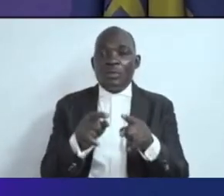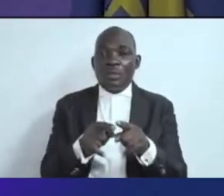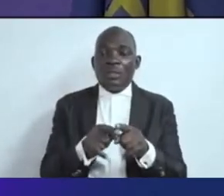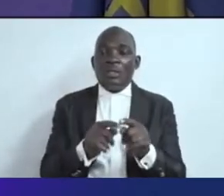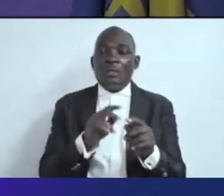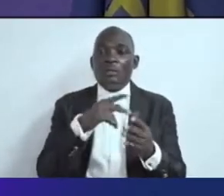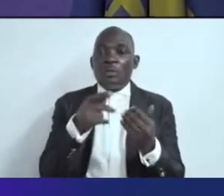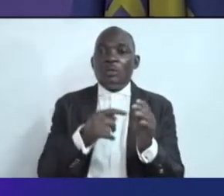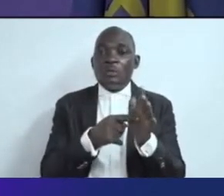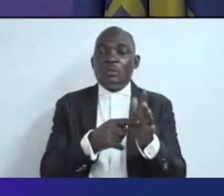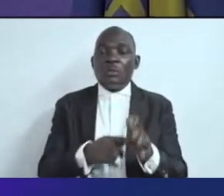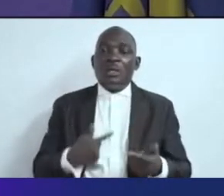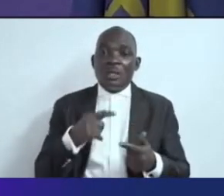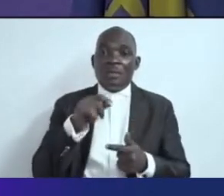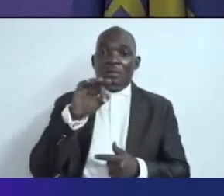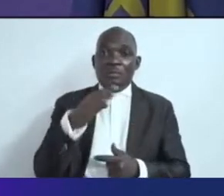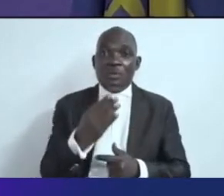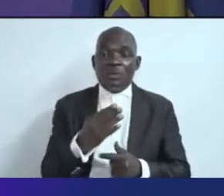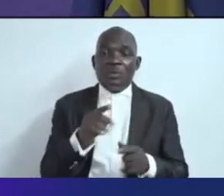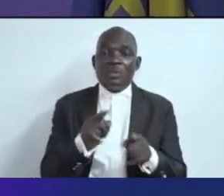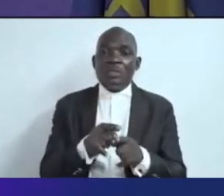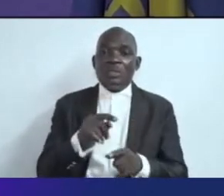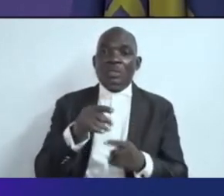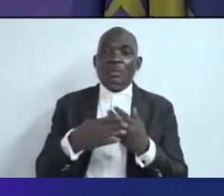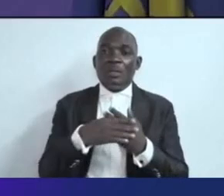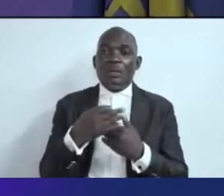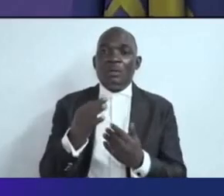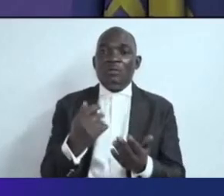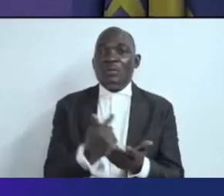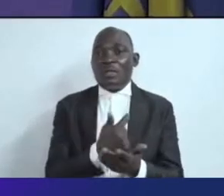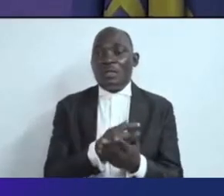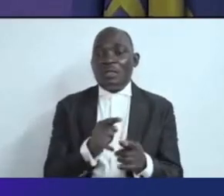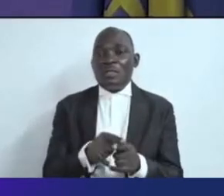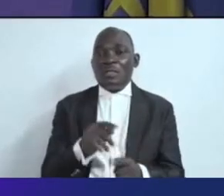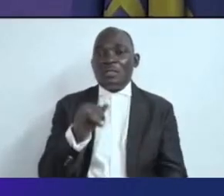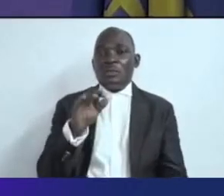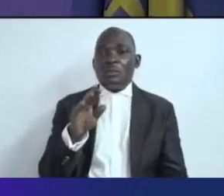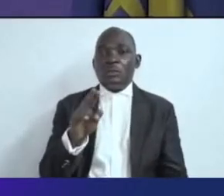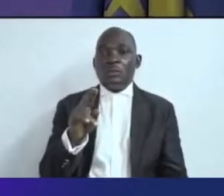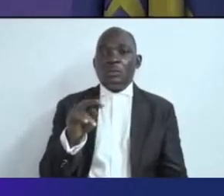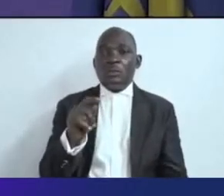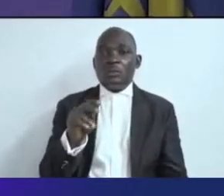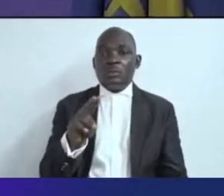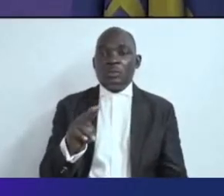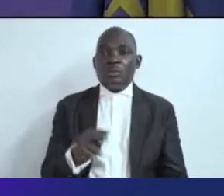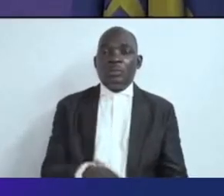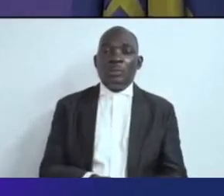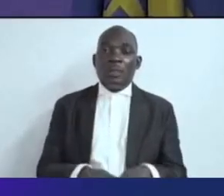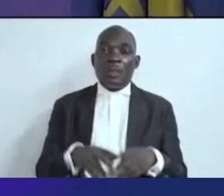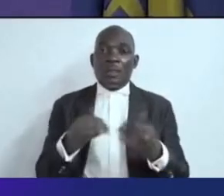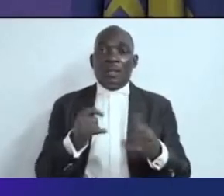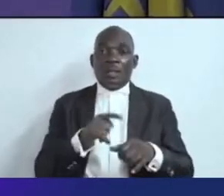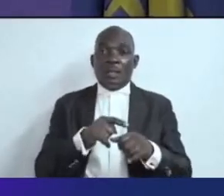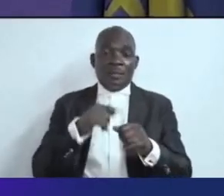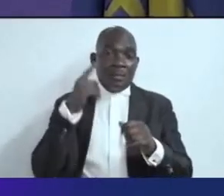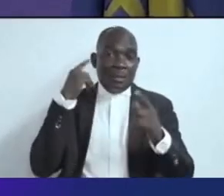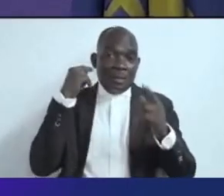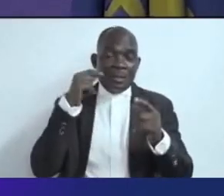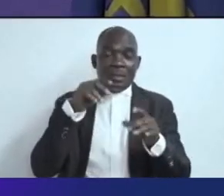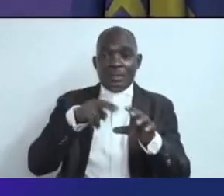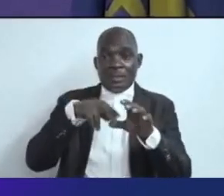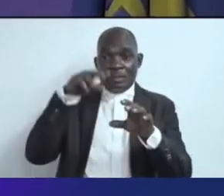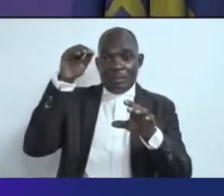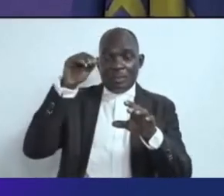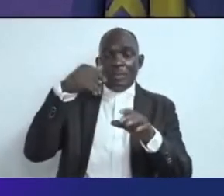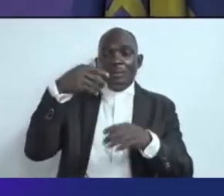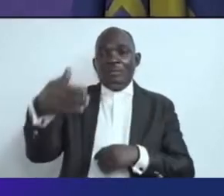Ghana, the Bank of Ghana website, bog.go.gh, and on YouTube, Bank of Ghana. It's time to listen to the chairman. I respectfully